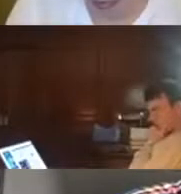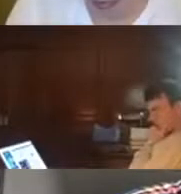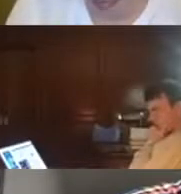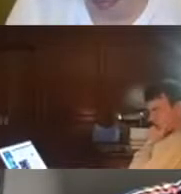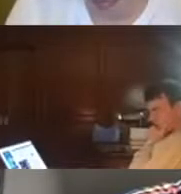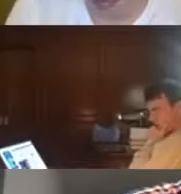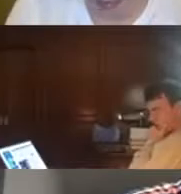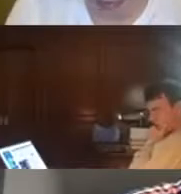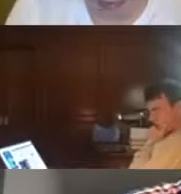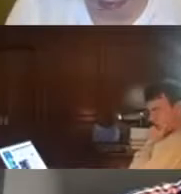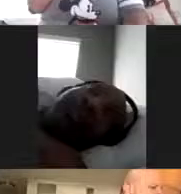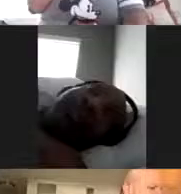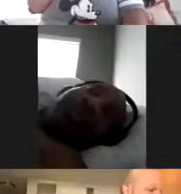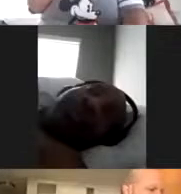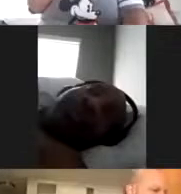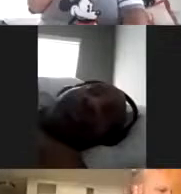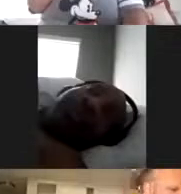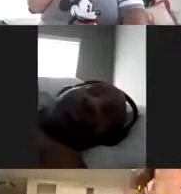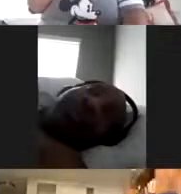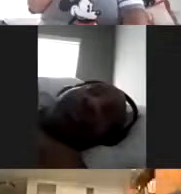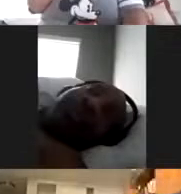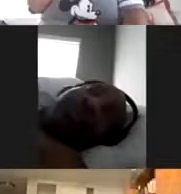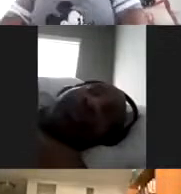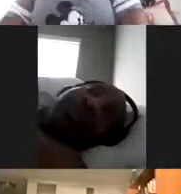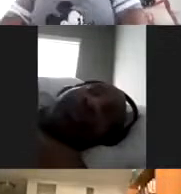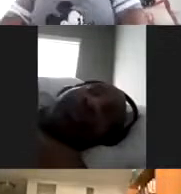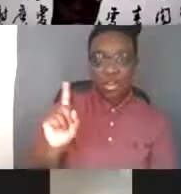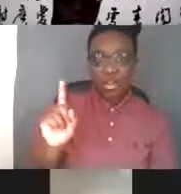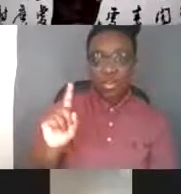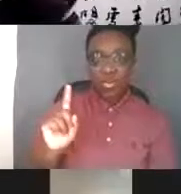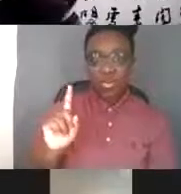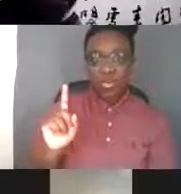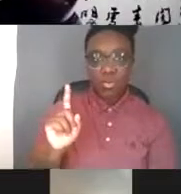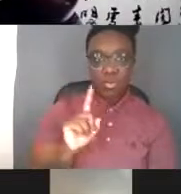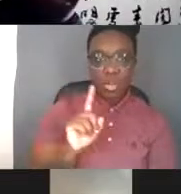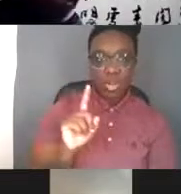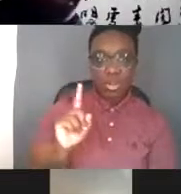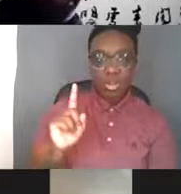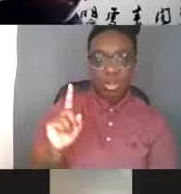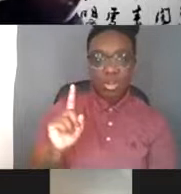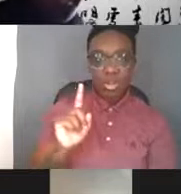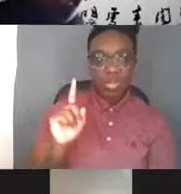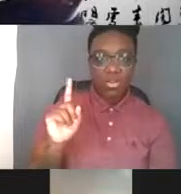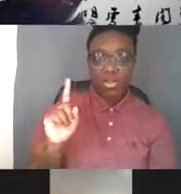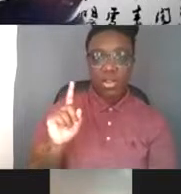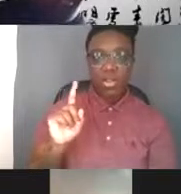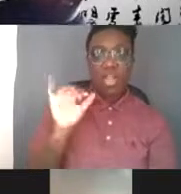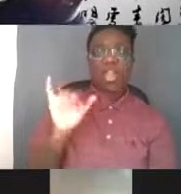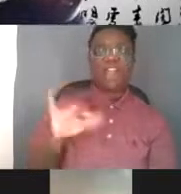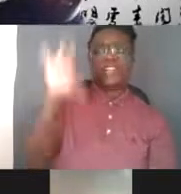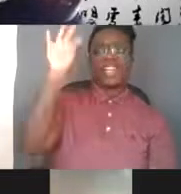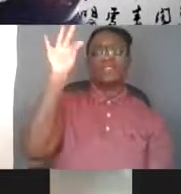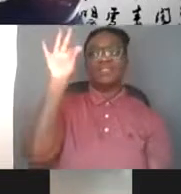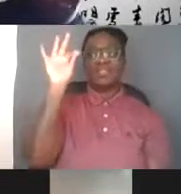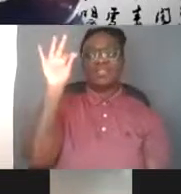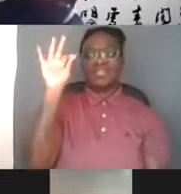Matt. Where are we, Matt? Okay, well, I'll find you. I will find you. Oh, wait. Oh, there you are.